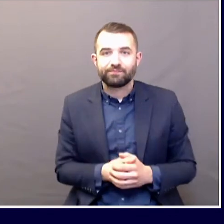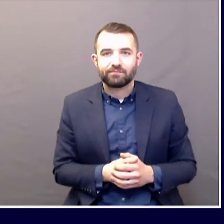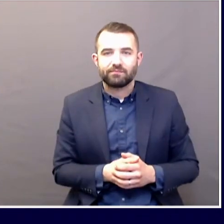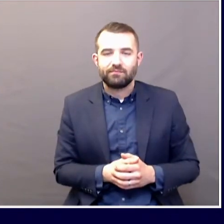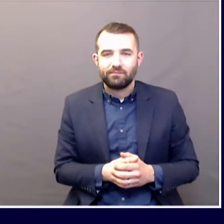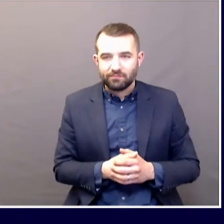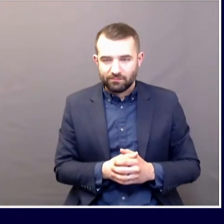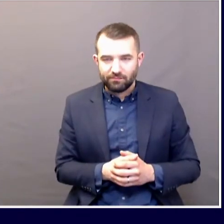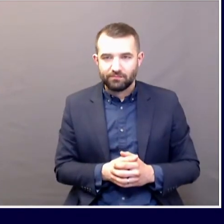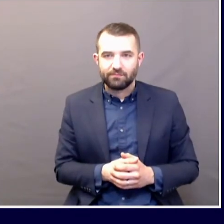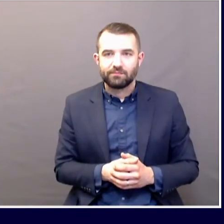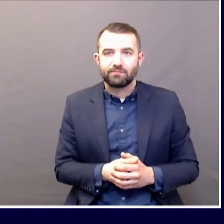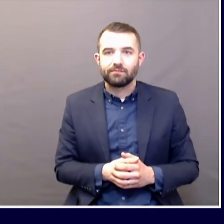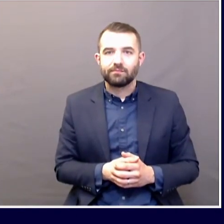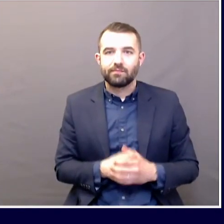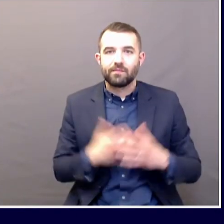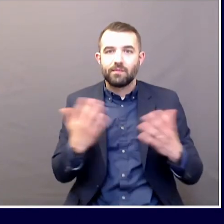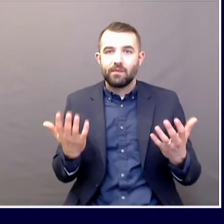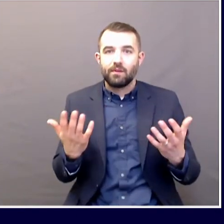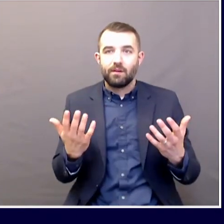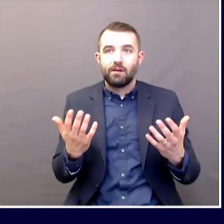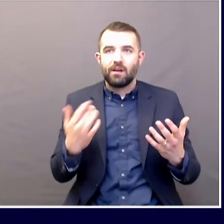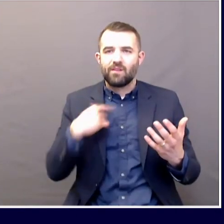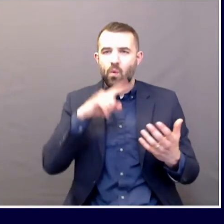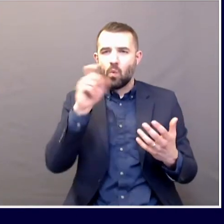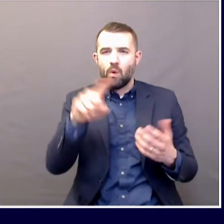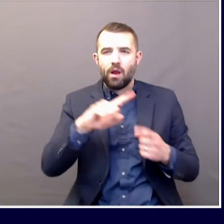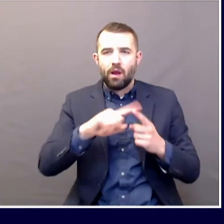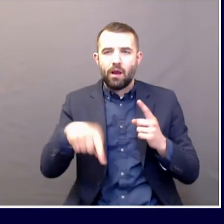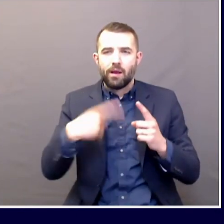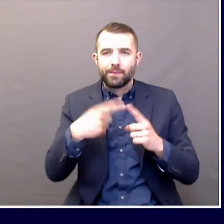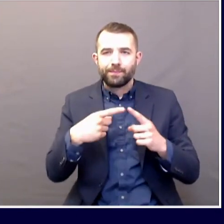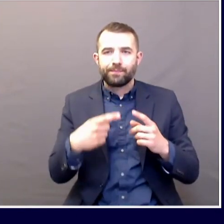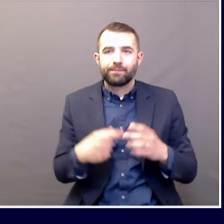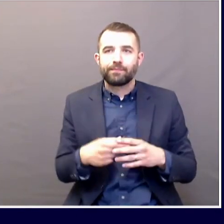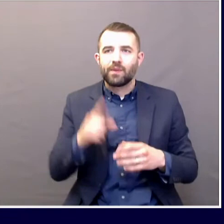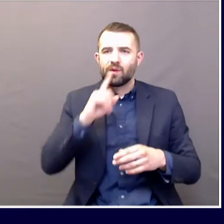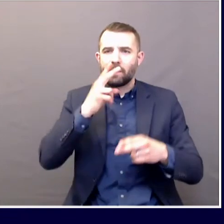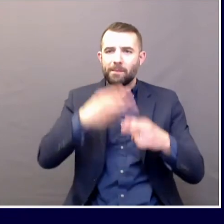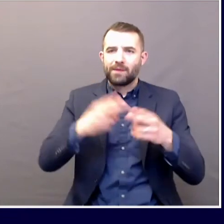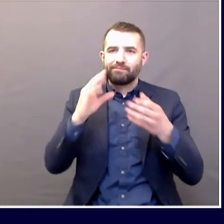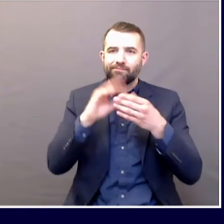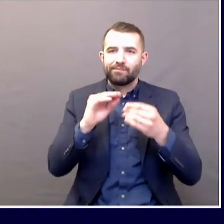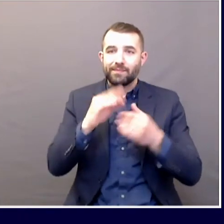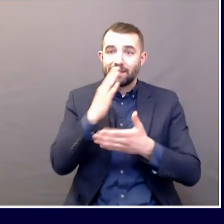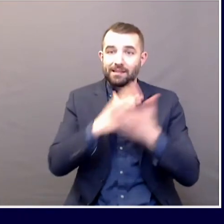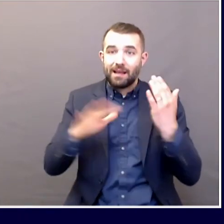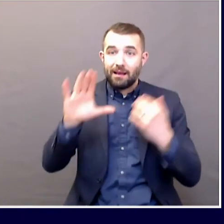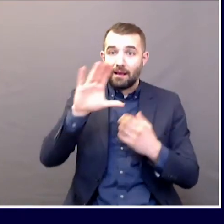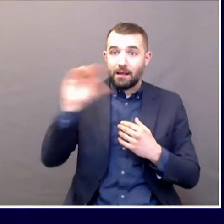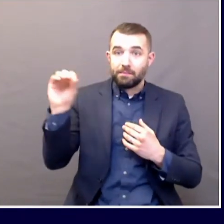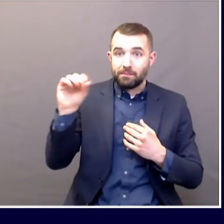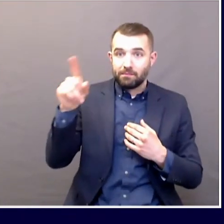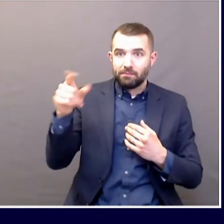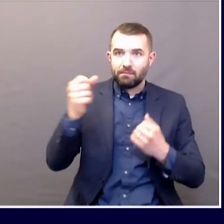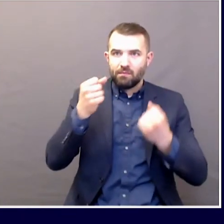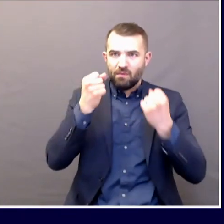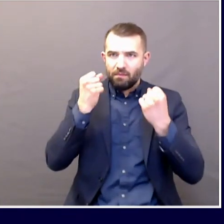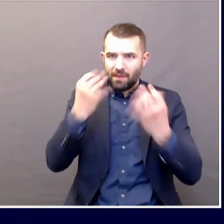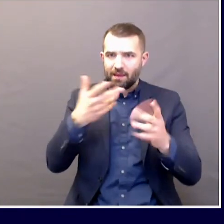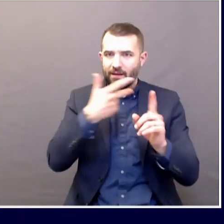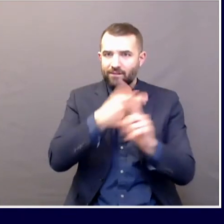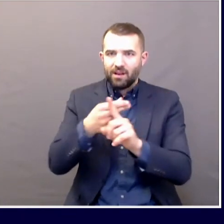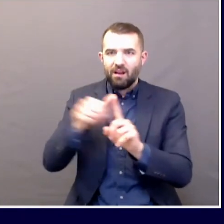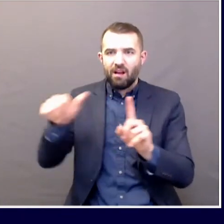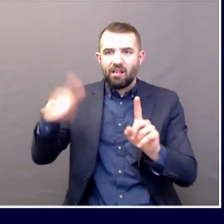the question about kind of the disparities, I mean, we still are seeing lower numbers in York County when we consider, the